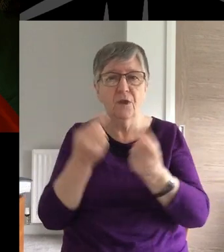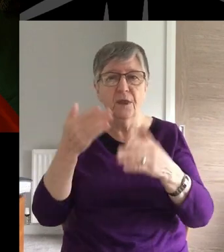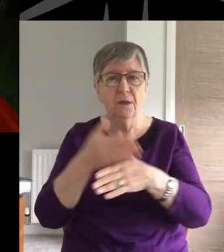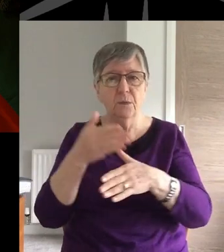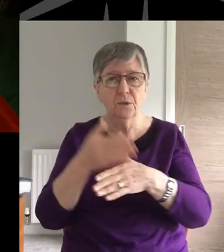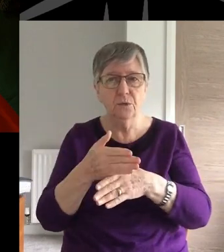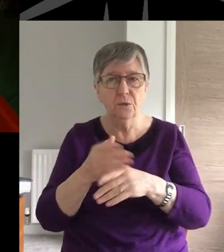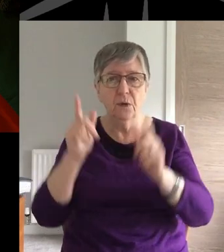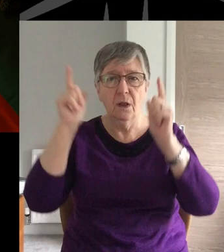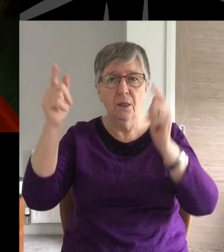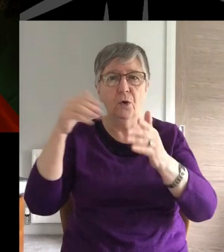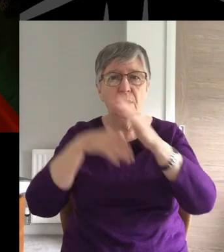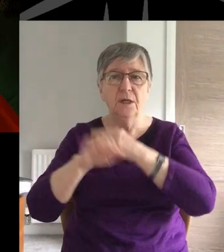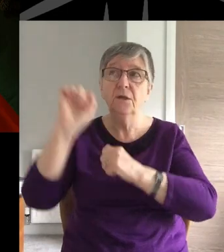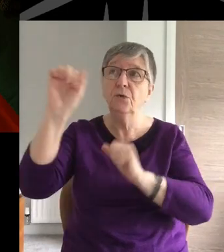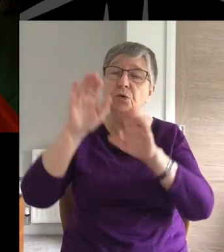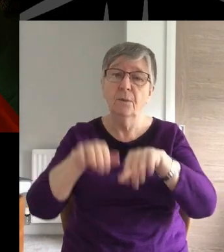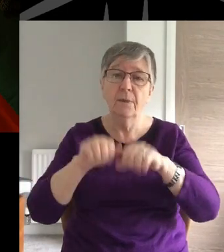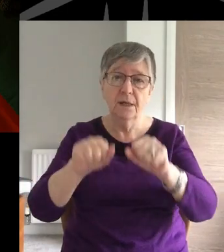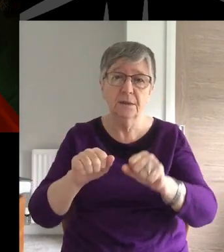your mercy, hear our prayer.